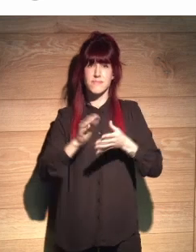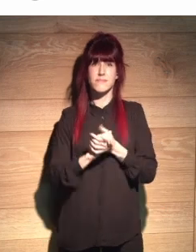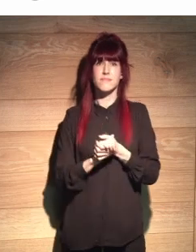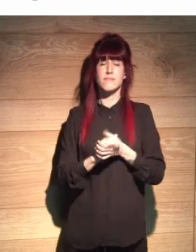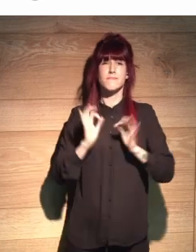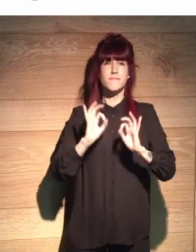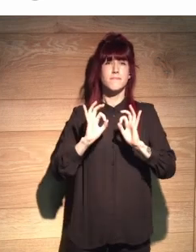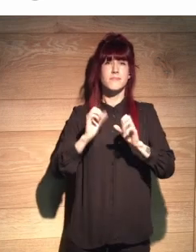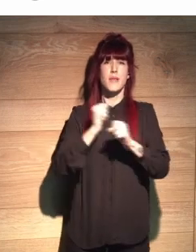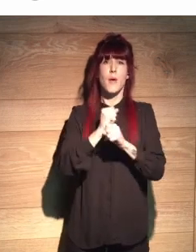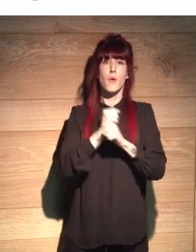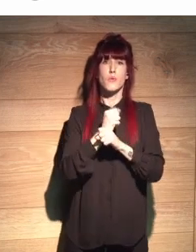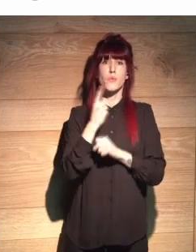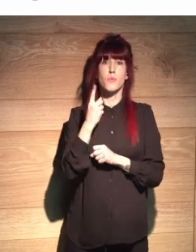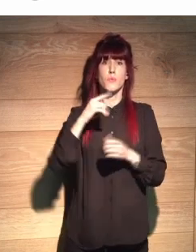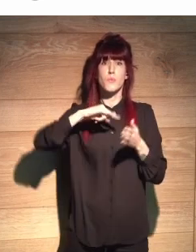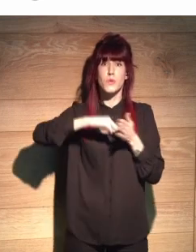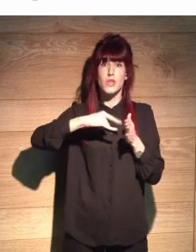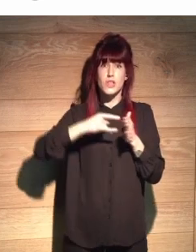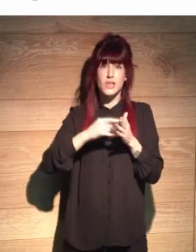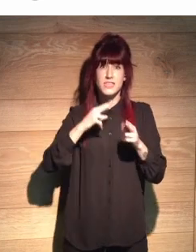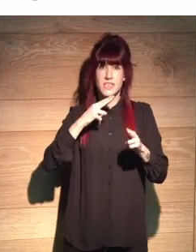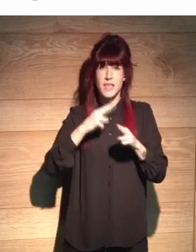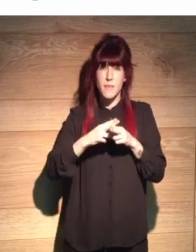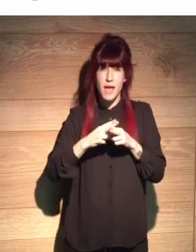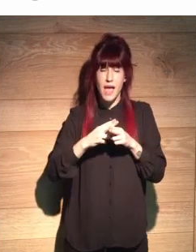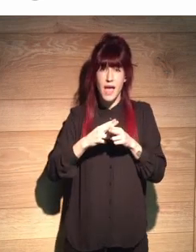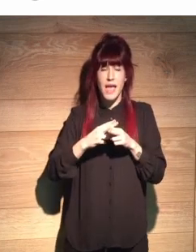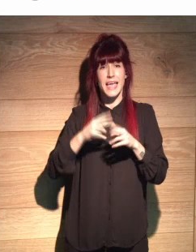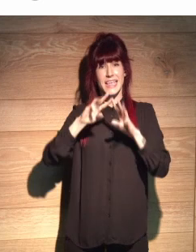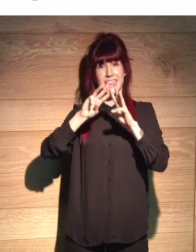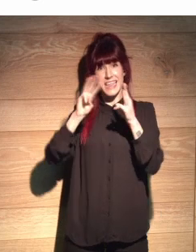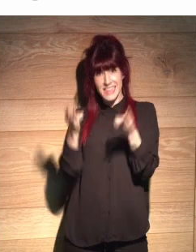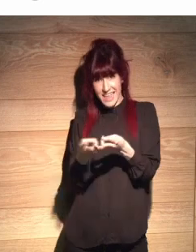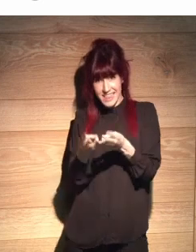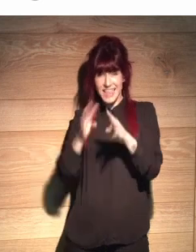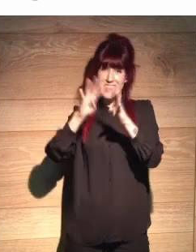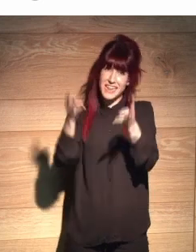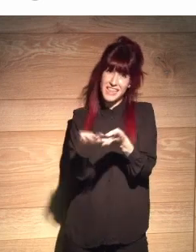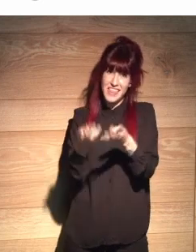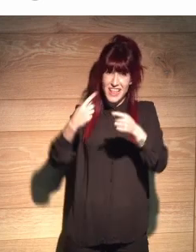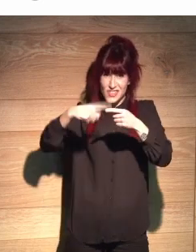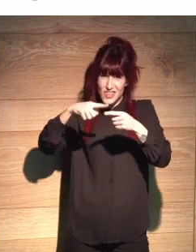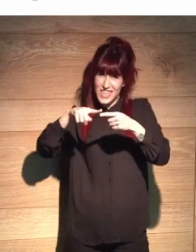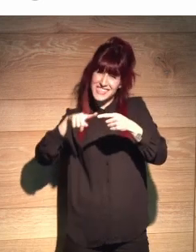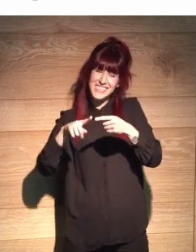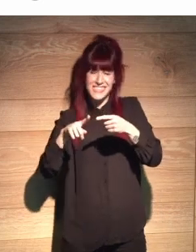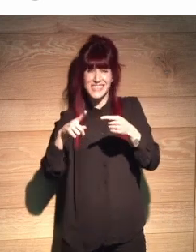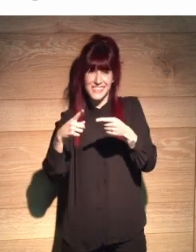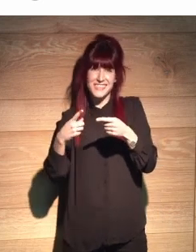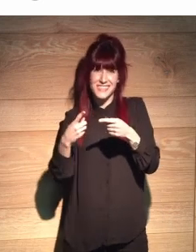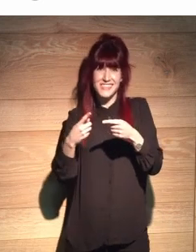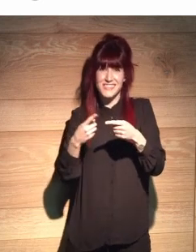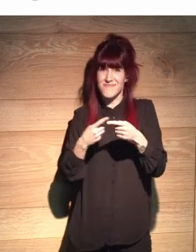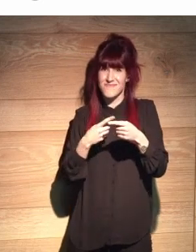project, innovation project called Internet of Things, or Internet de las Cosas, as I understand